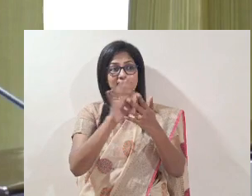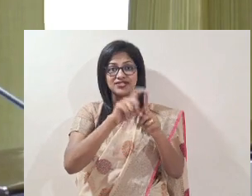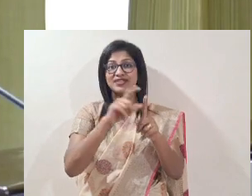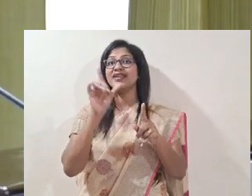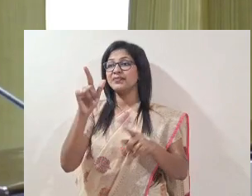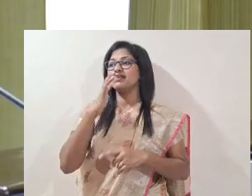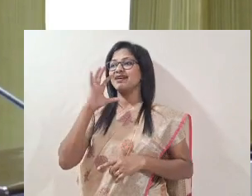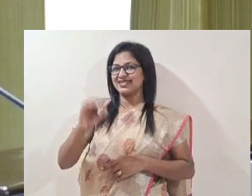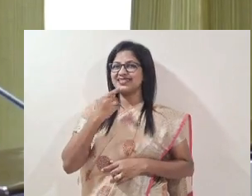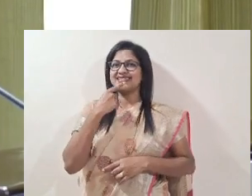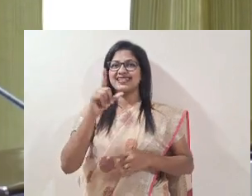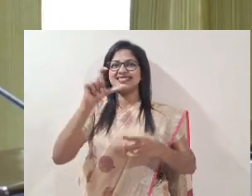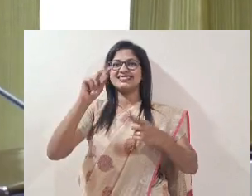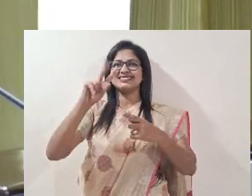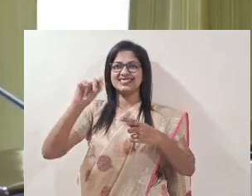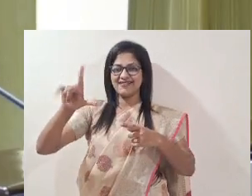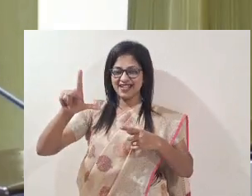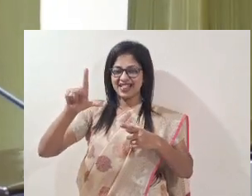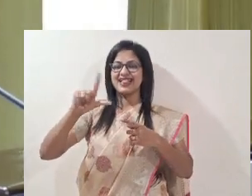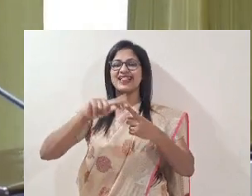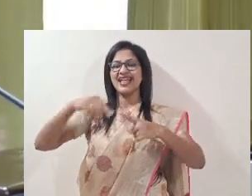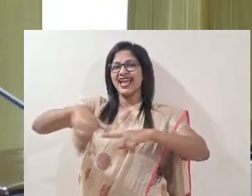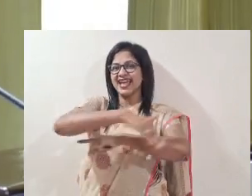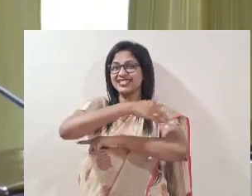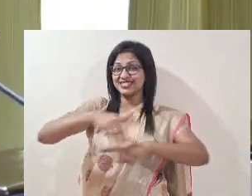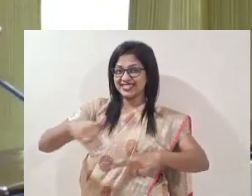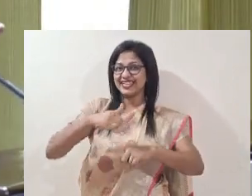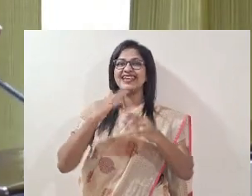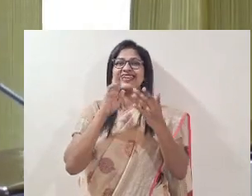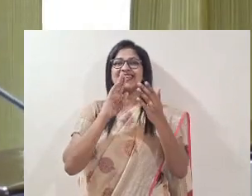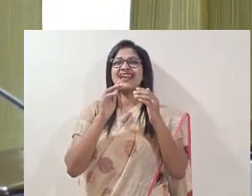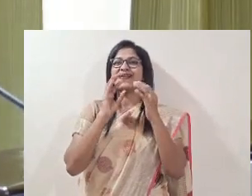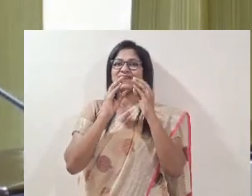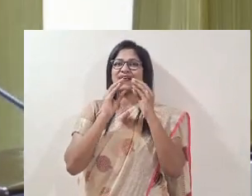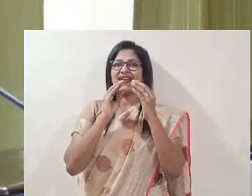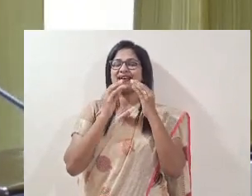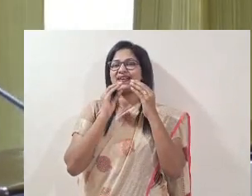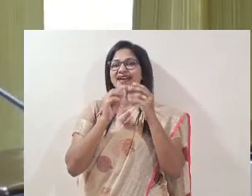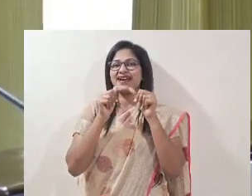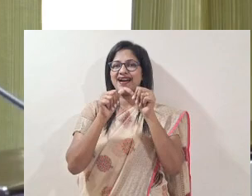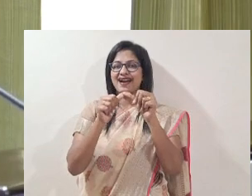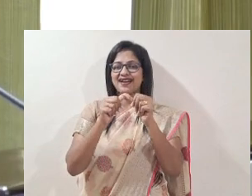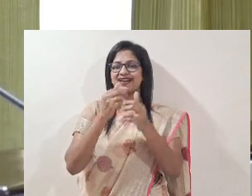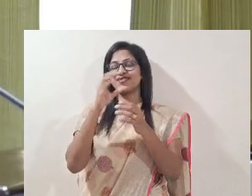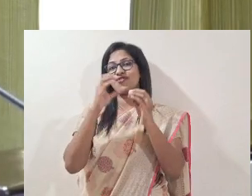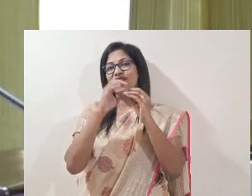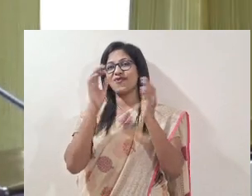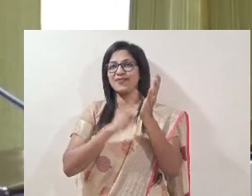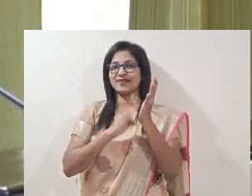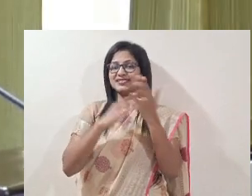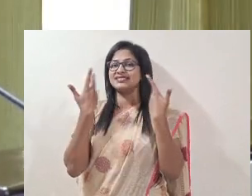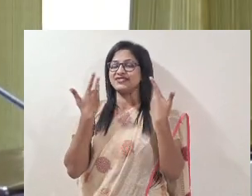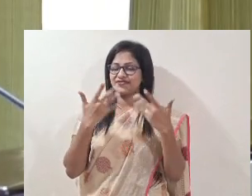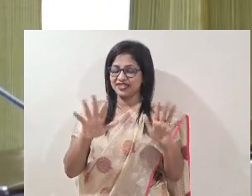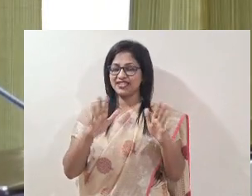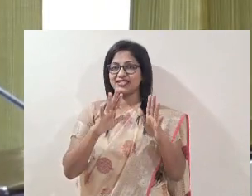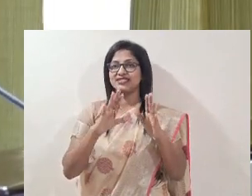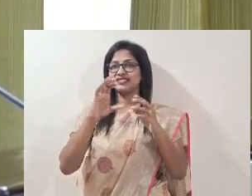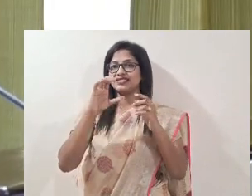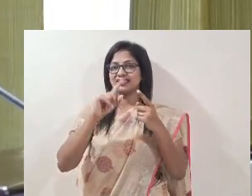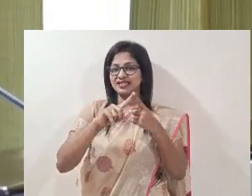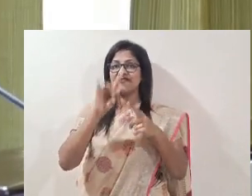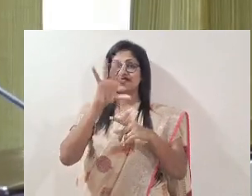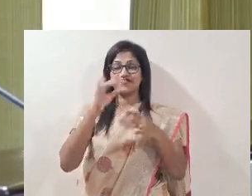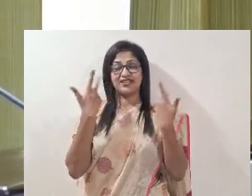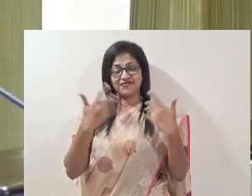civil engineering. So I hope I have some mercy. Okay, please, you're most welcome.